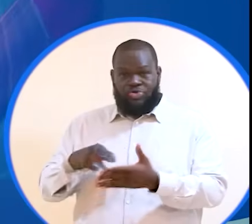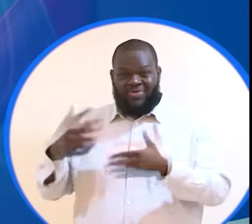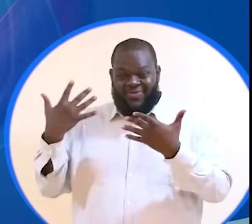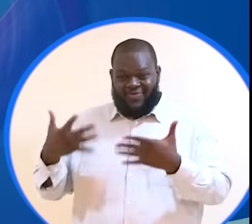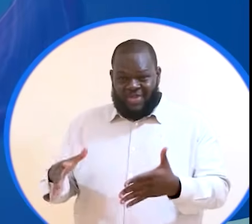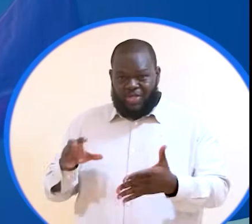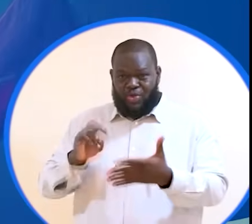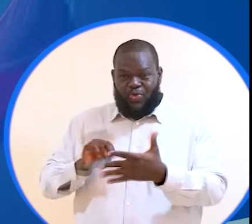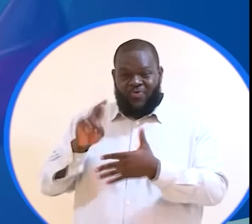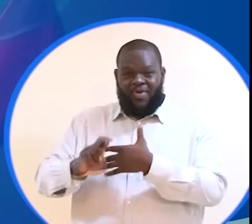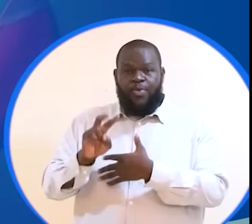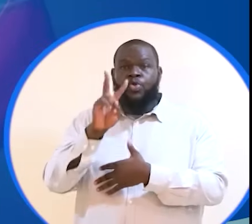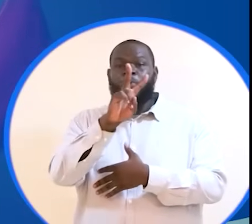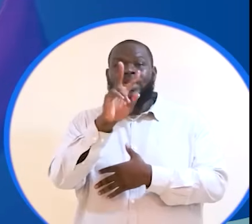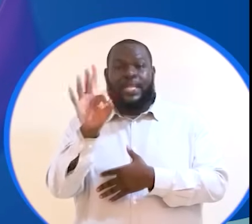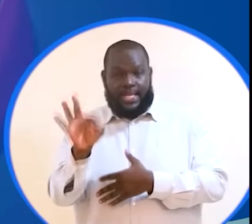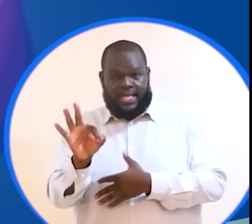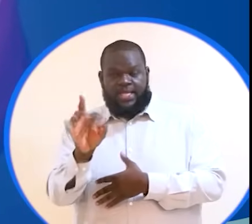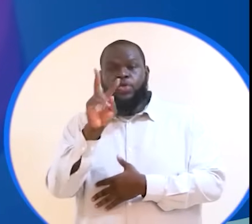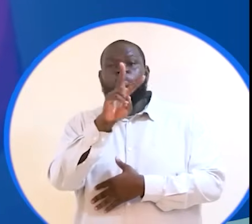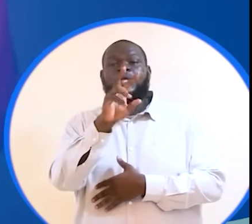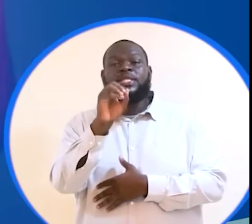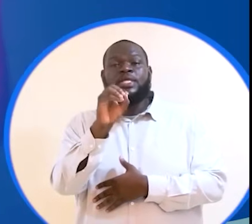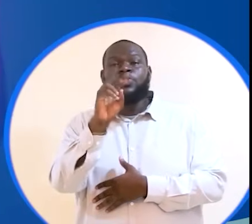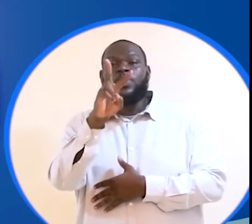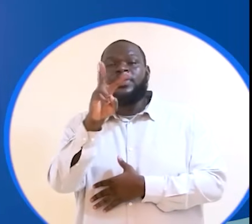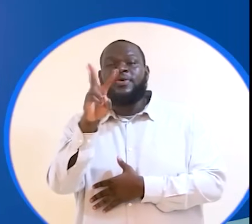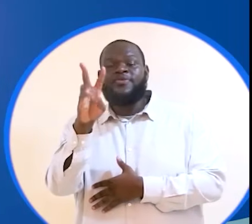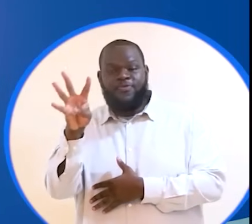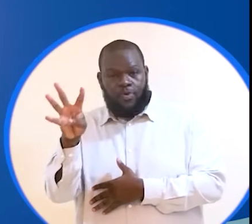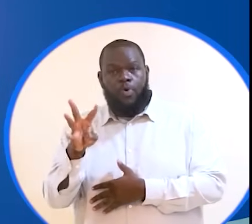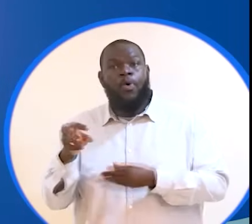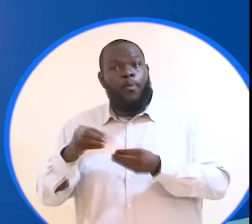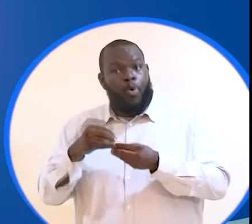29, 2024. For further information, contact the GCOM on